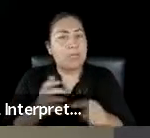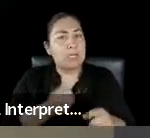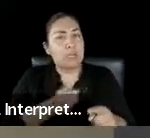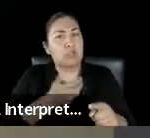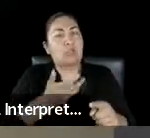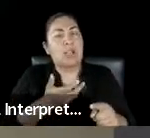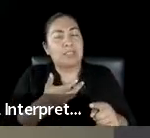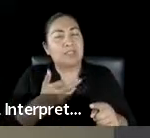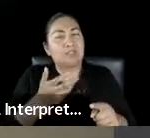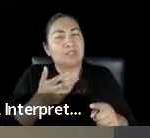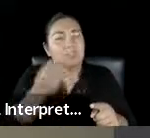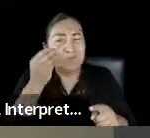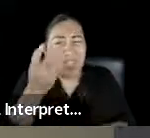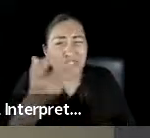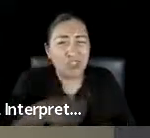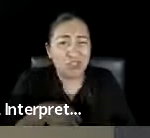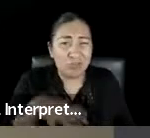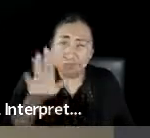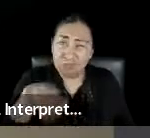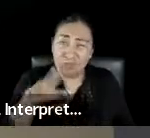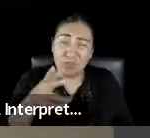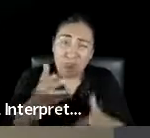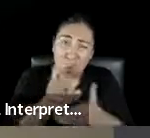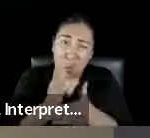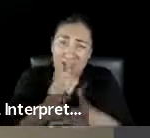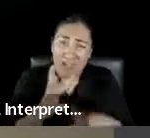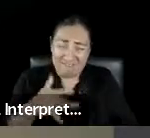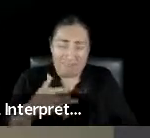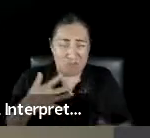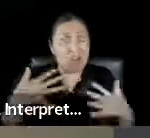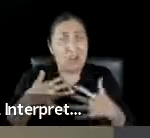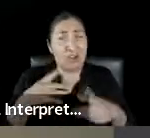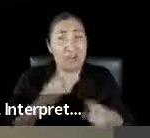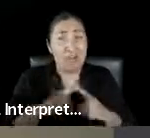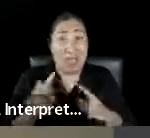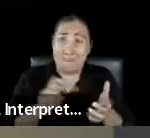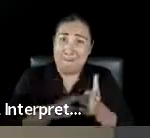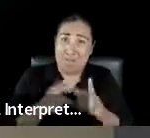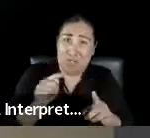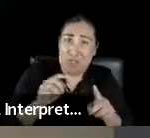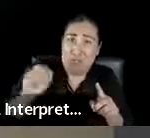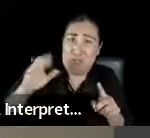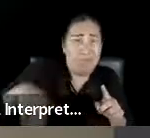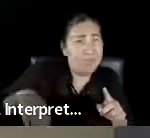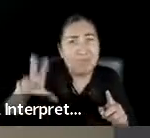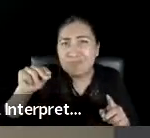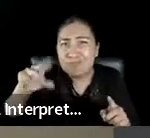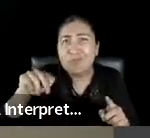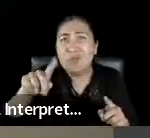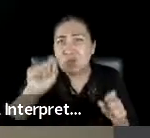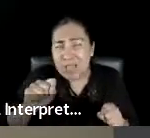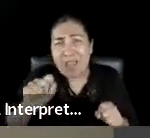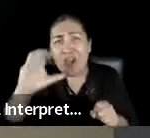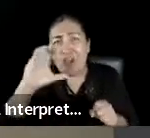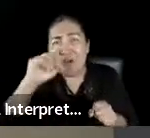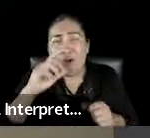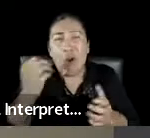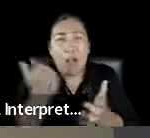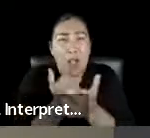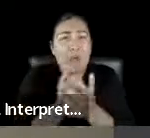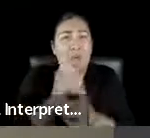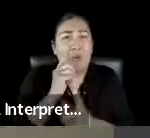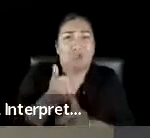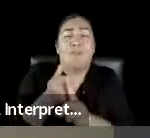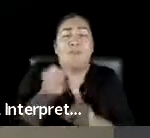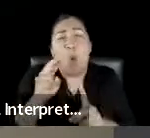express that it's okay to be scared, but it's not too late to get help for yourself and for others. And